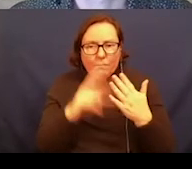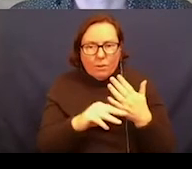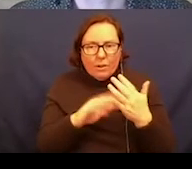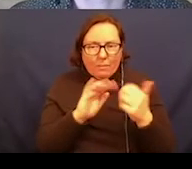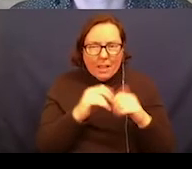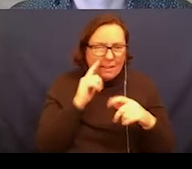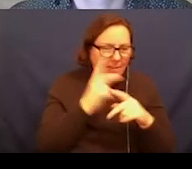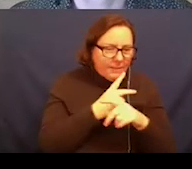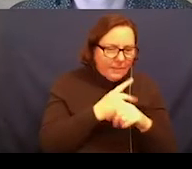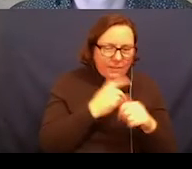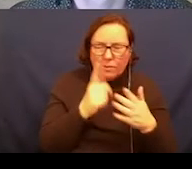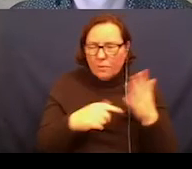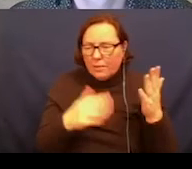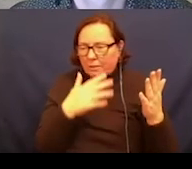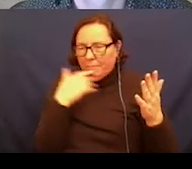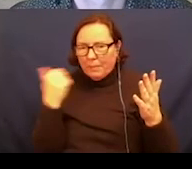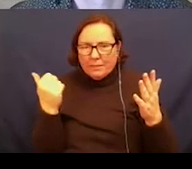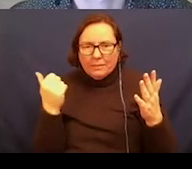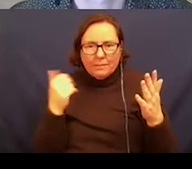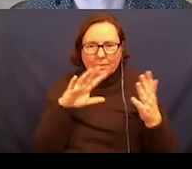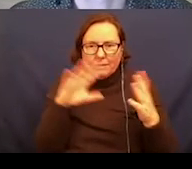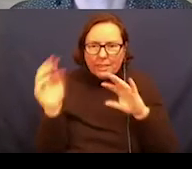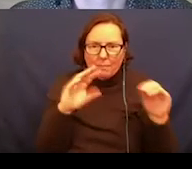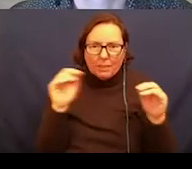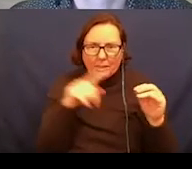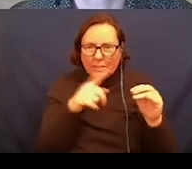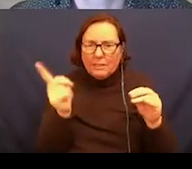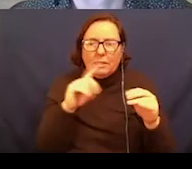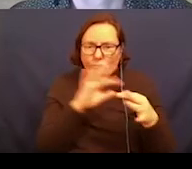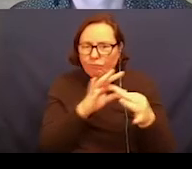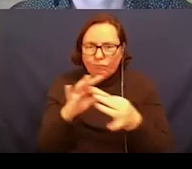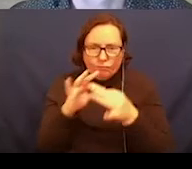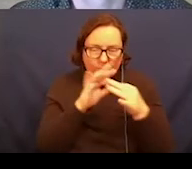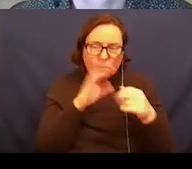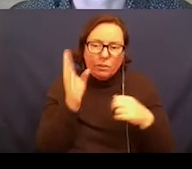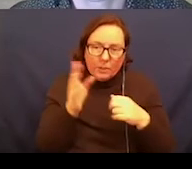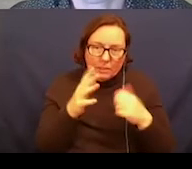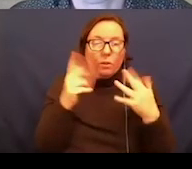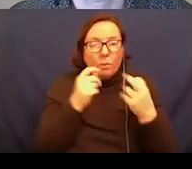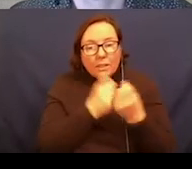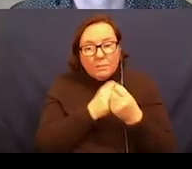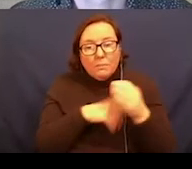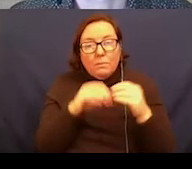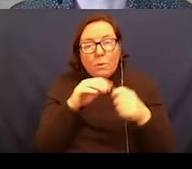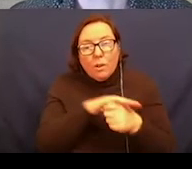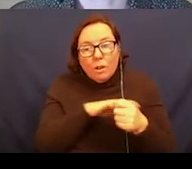These principles include supporting local renewable